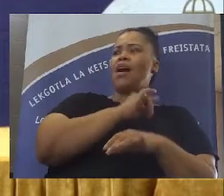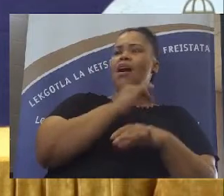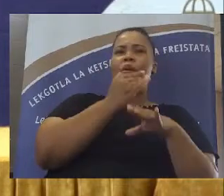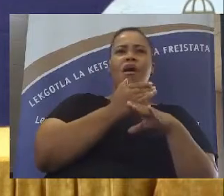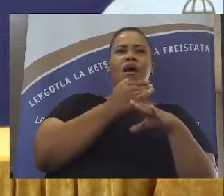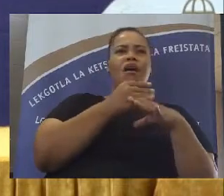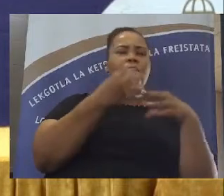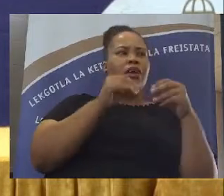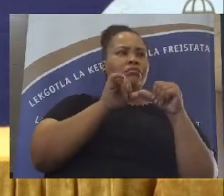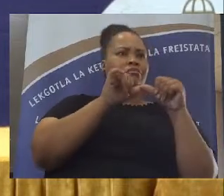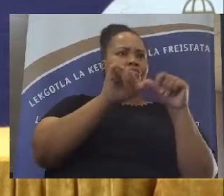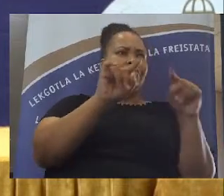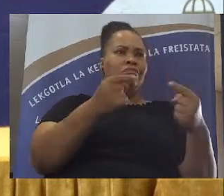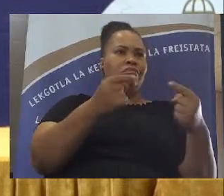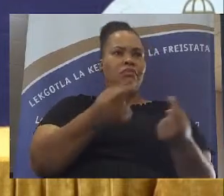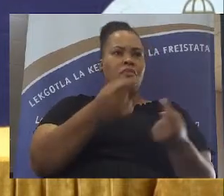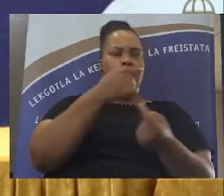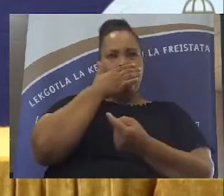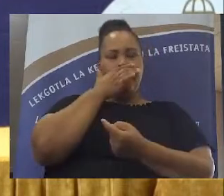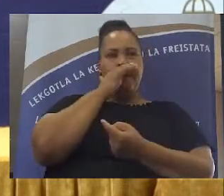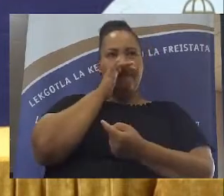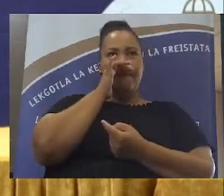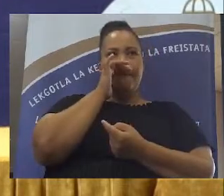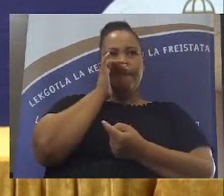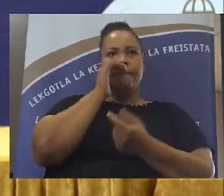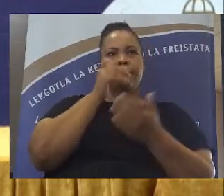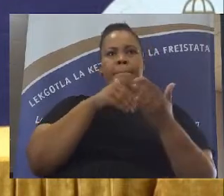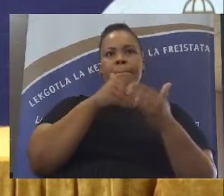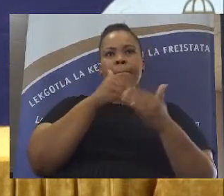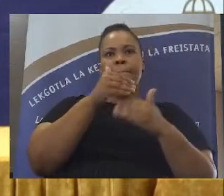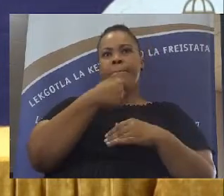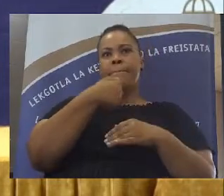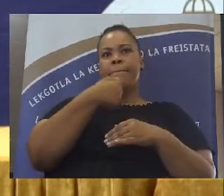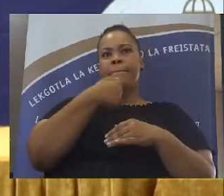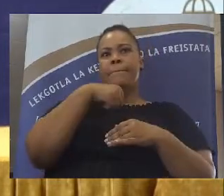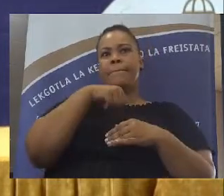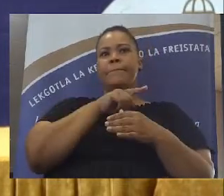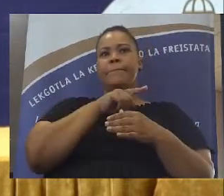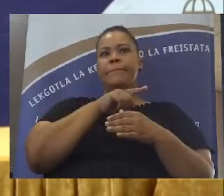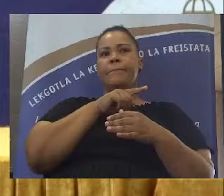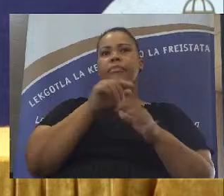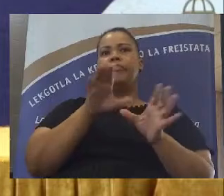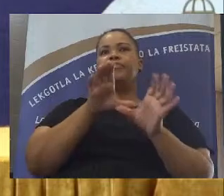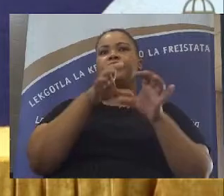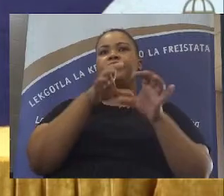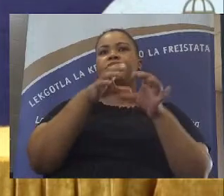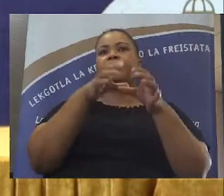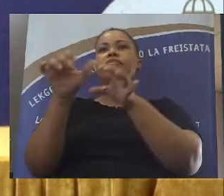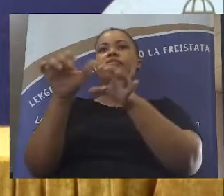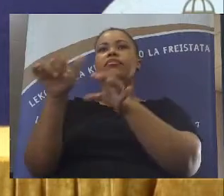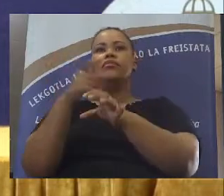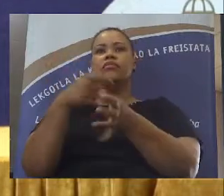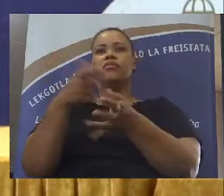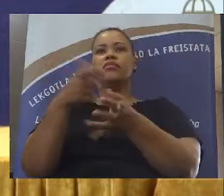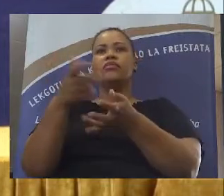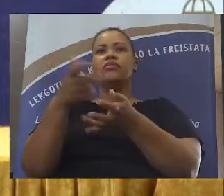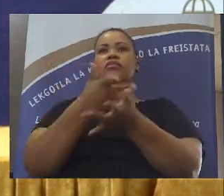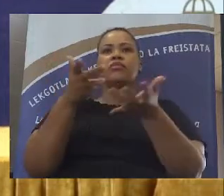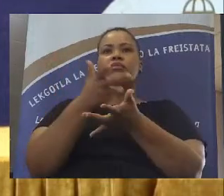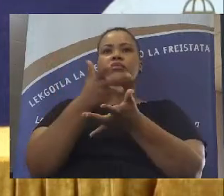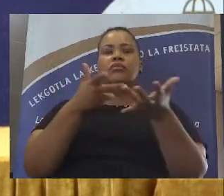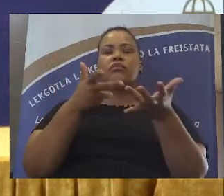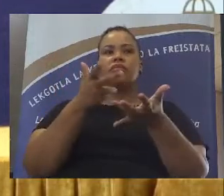with your business. We then had consultations with all the other bodies already that provide alternative